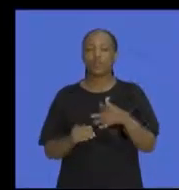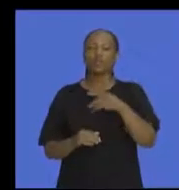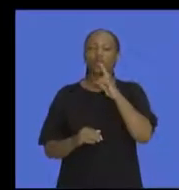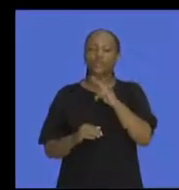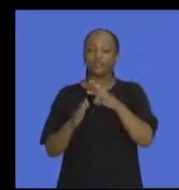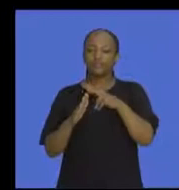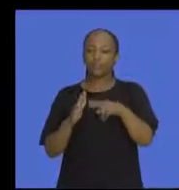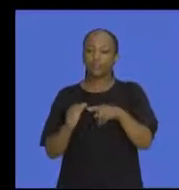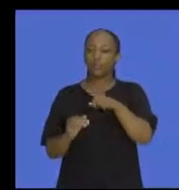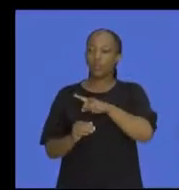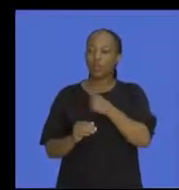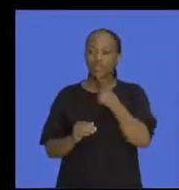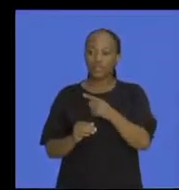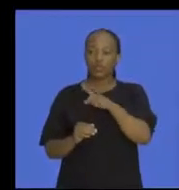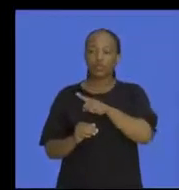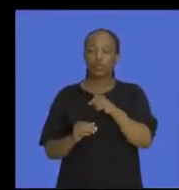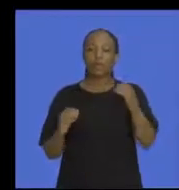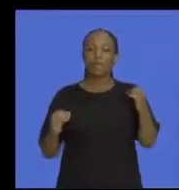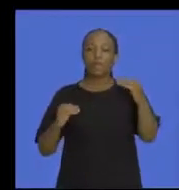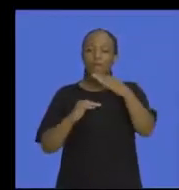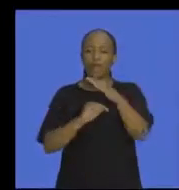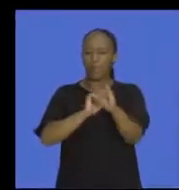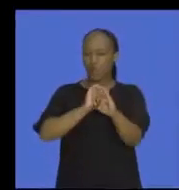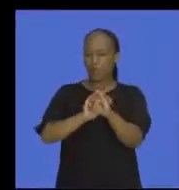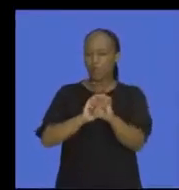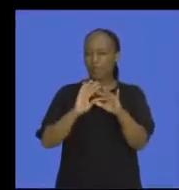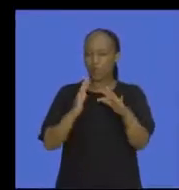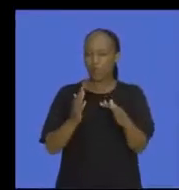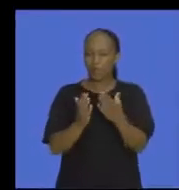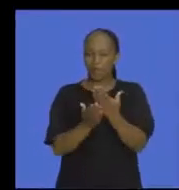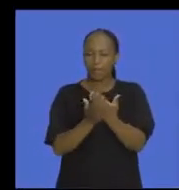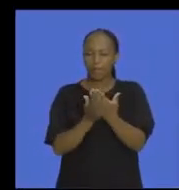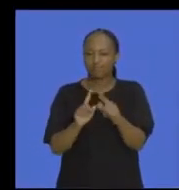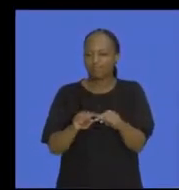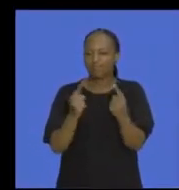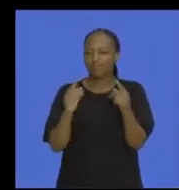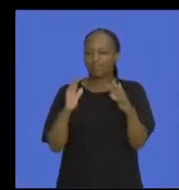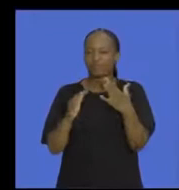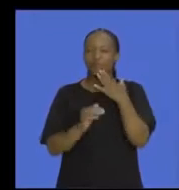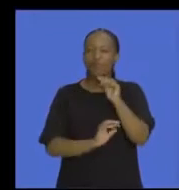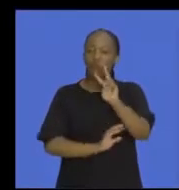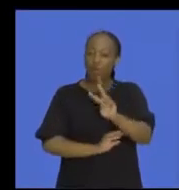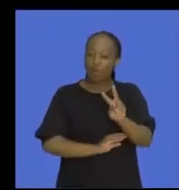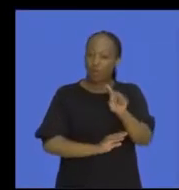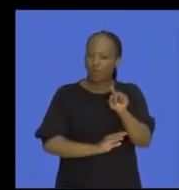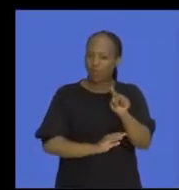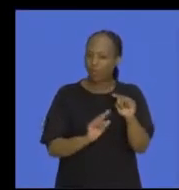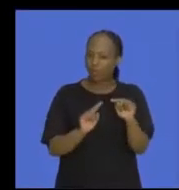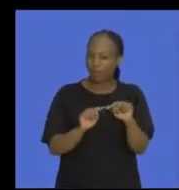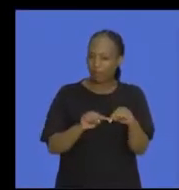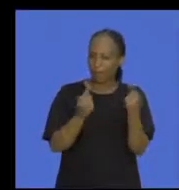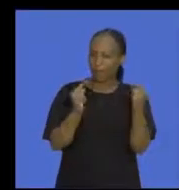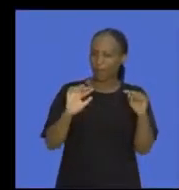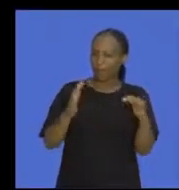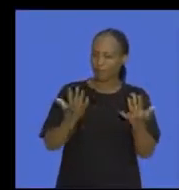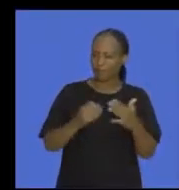says here, in a parallel circuit, what do you notice about the potential difference, which is the voltage, right? The